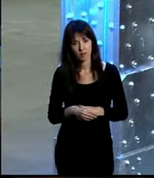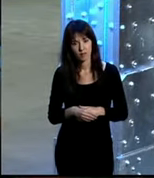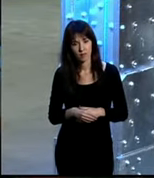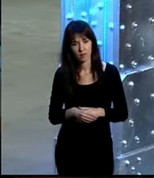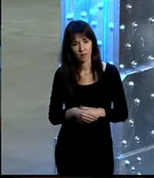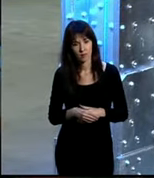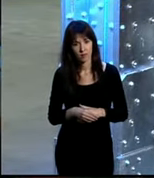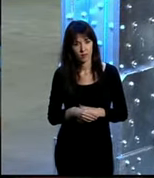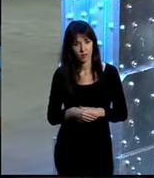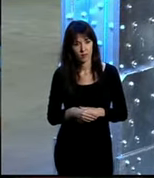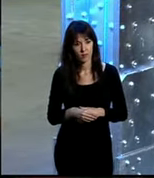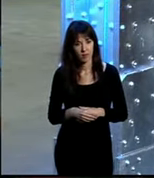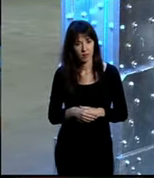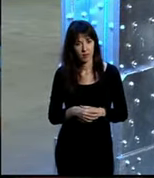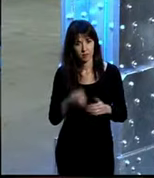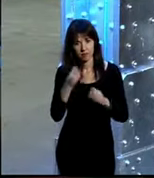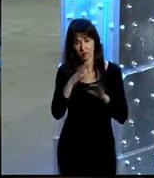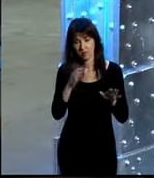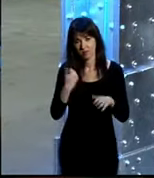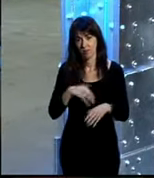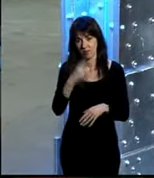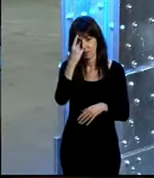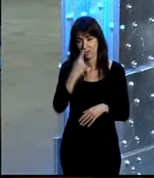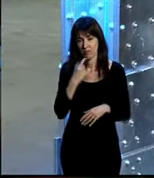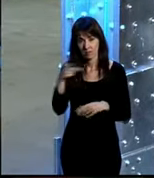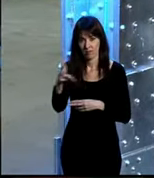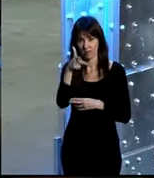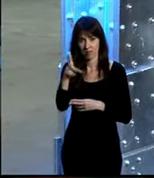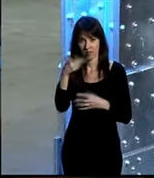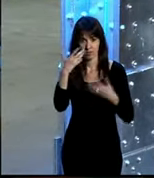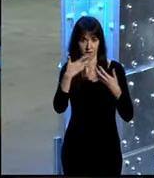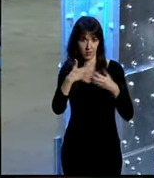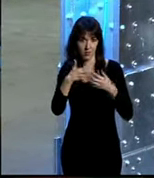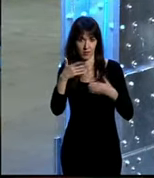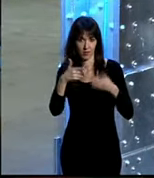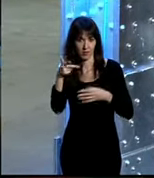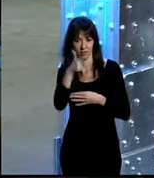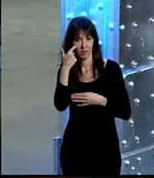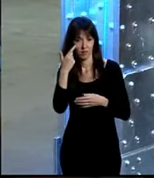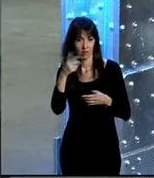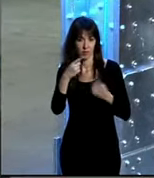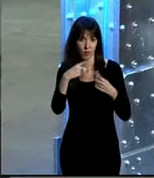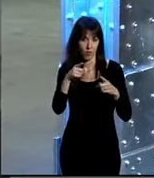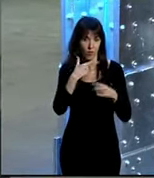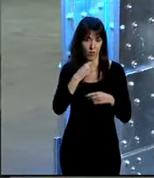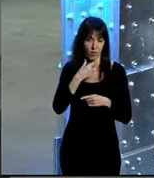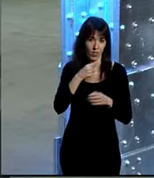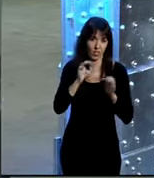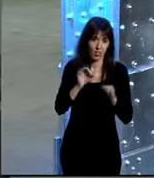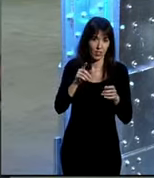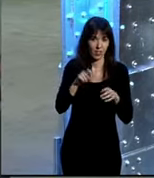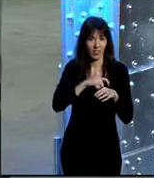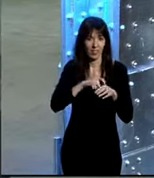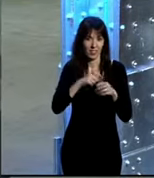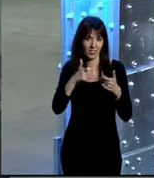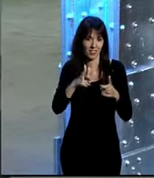Bueno, ahí entran ya, ¿no? las imágenes grabadas por el... And these are the images shot by the drone itself, and a